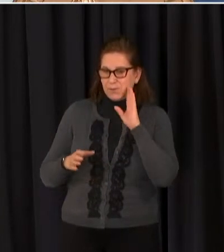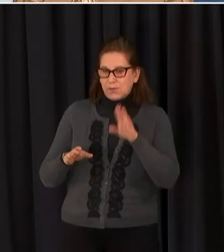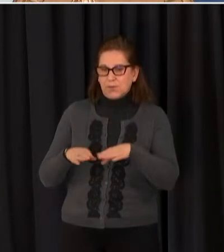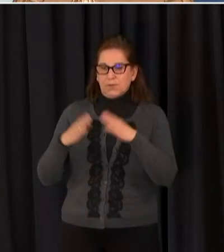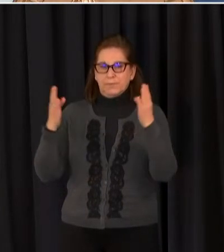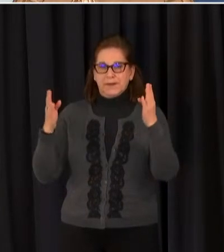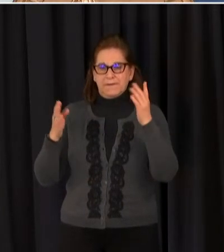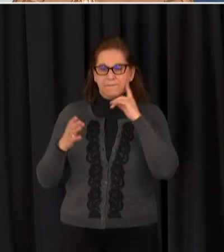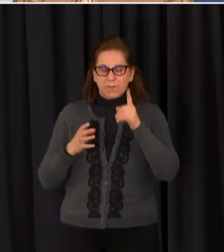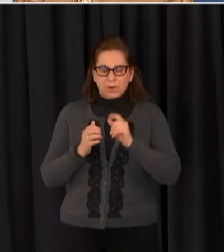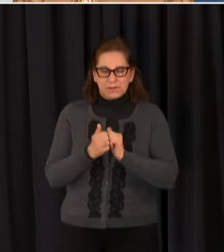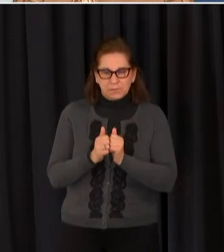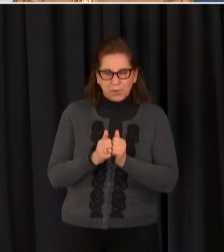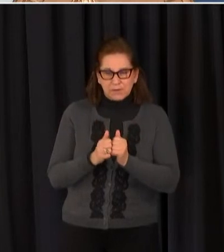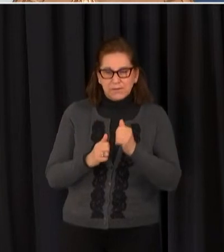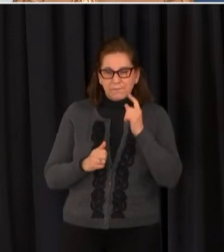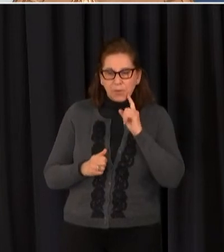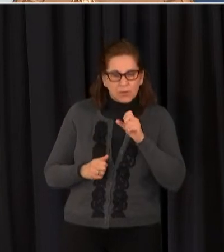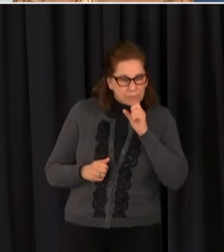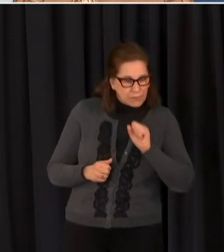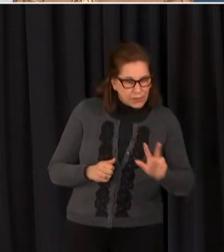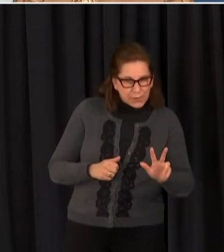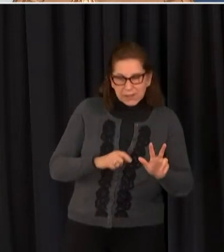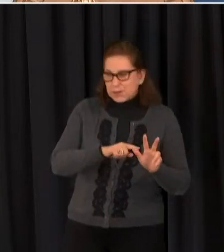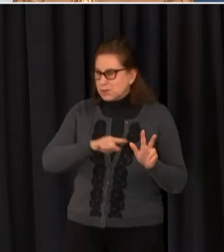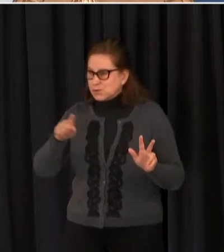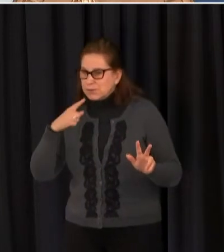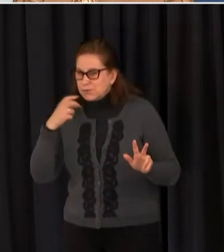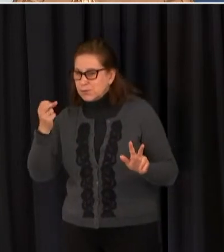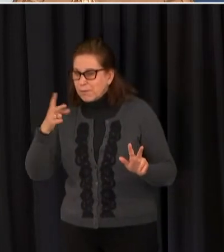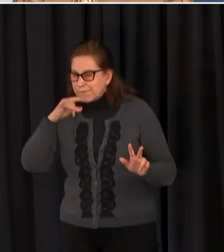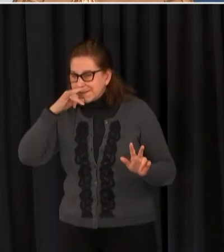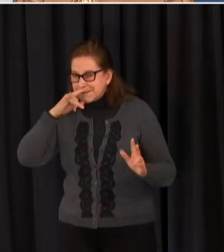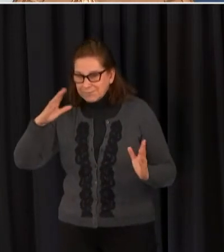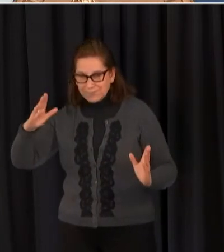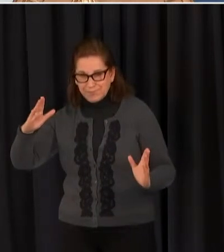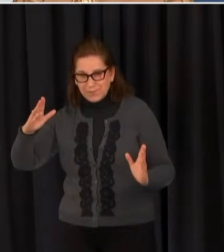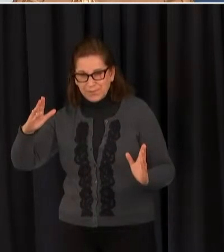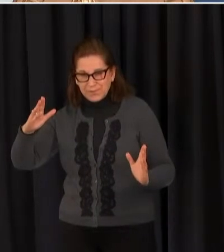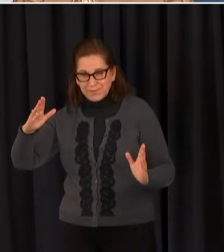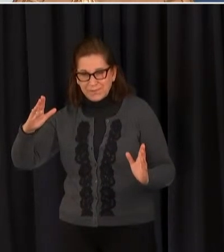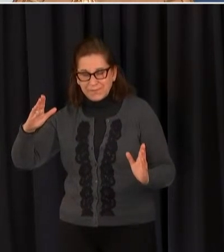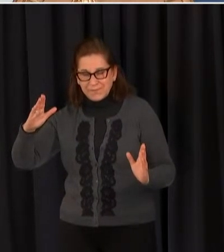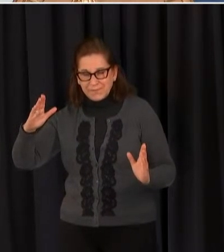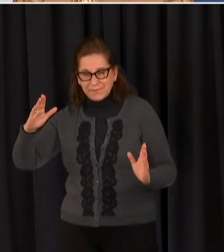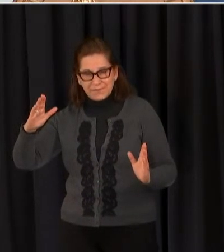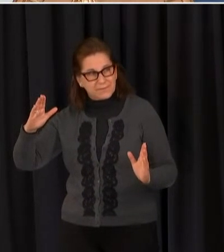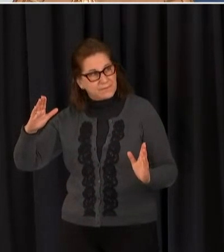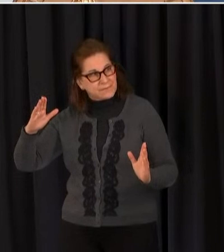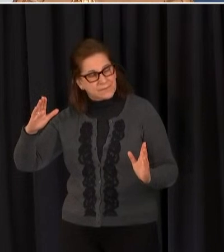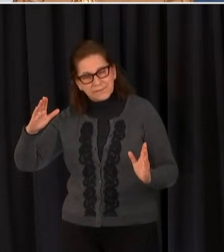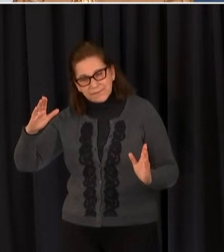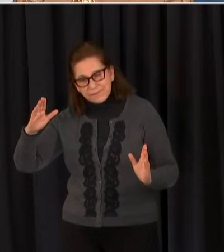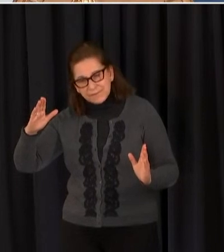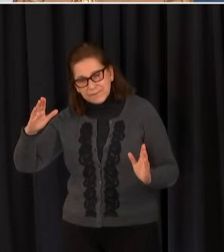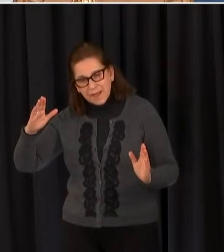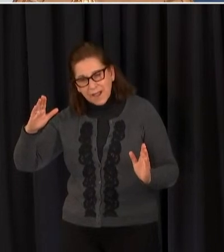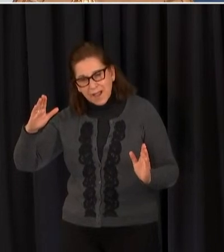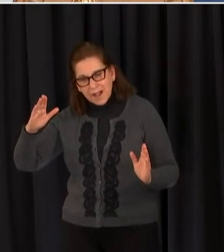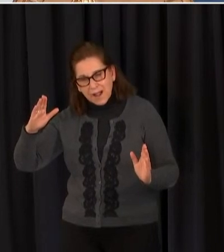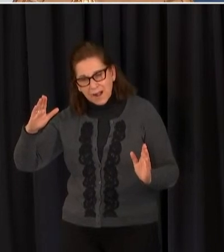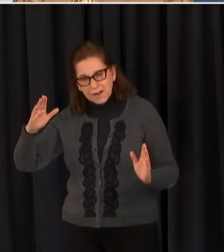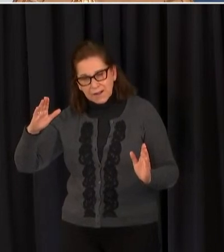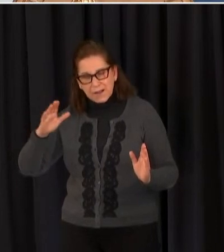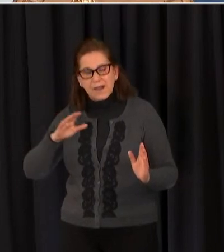for sports camps ages 3 to 12, aqua day camps ages 6 to 13, and